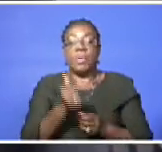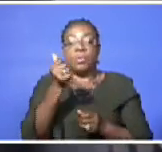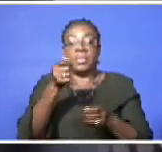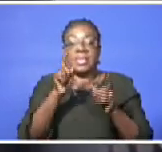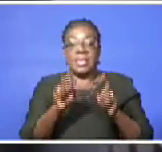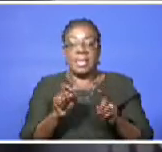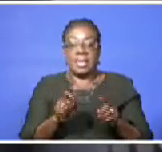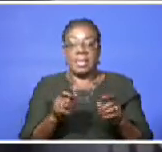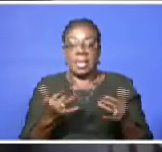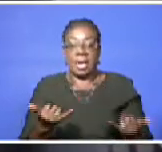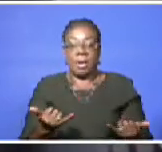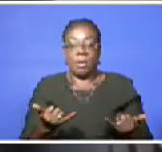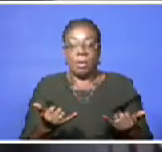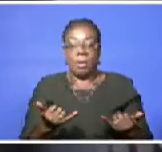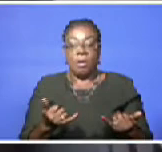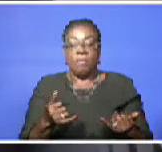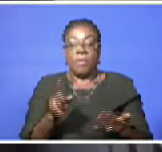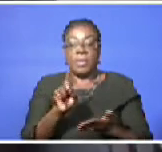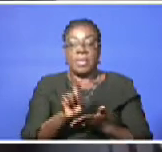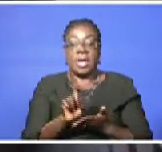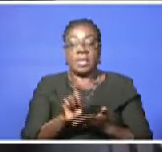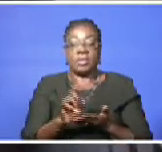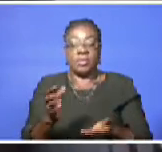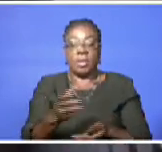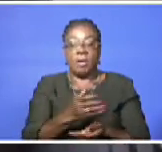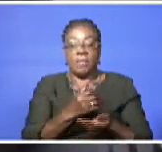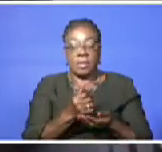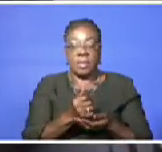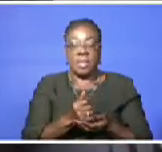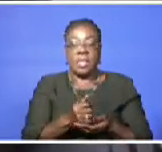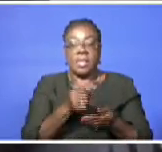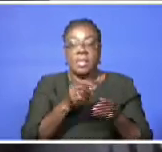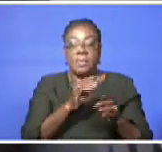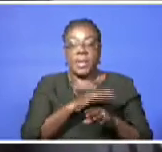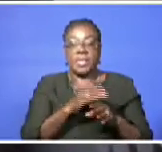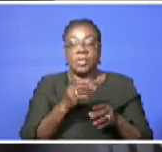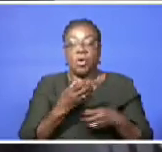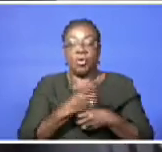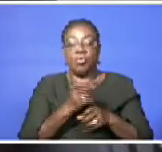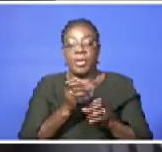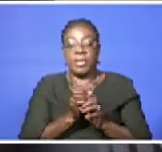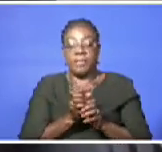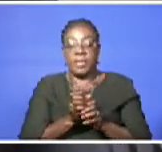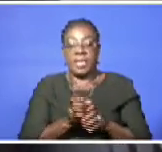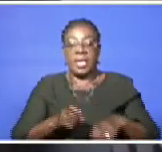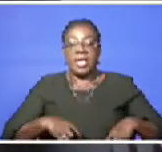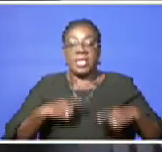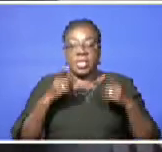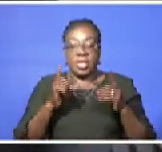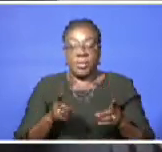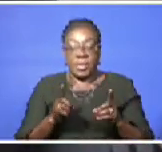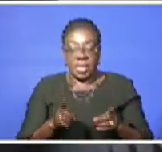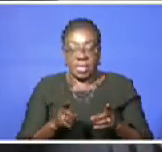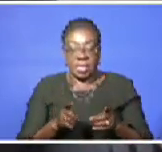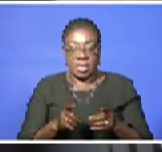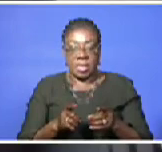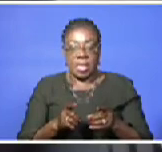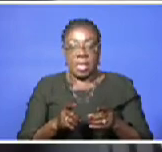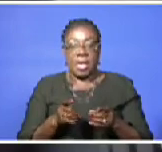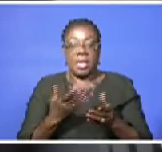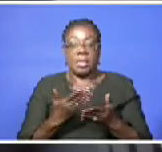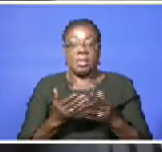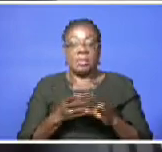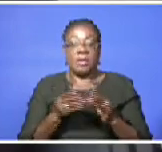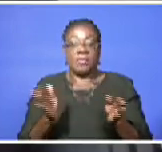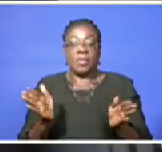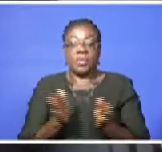currently, for the task to recover from the ongoing crisis depends on creativity, determination, and grit of the